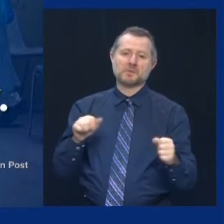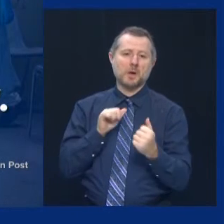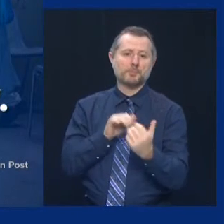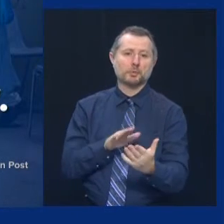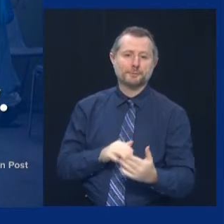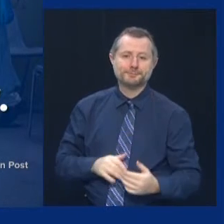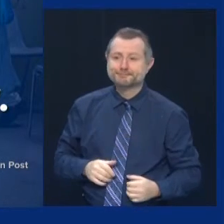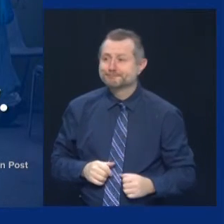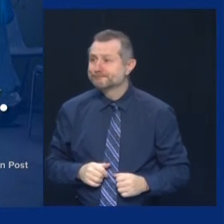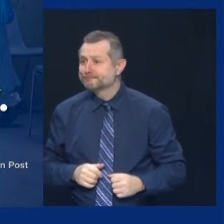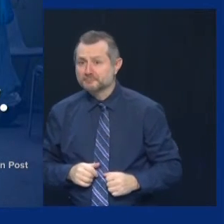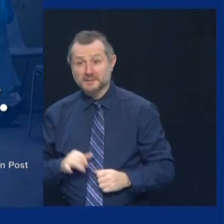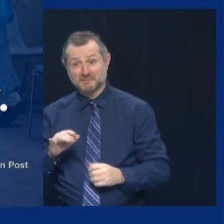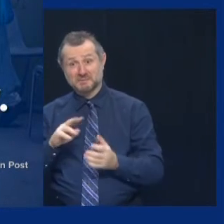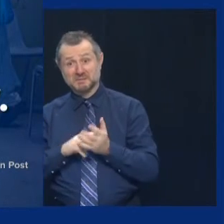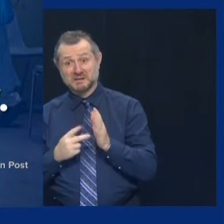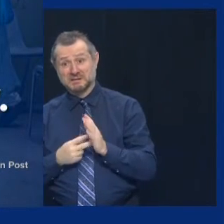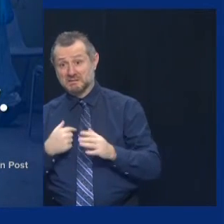be criticized.